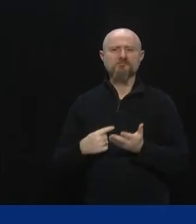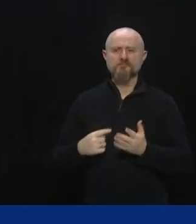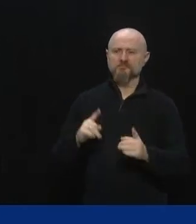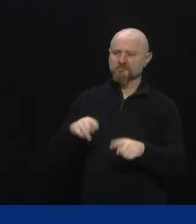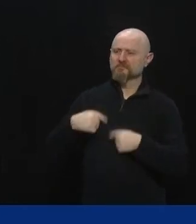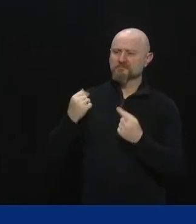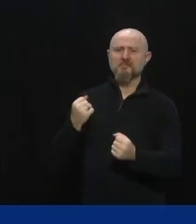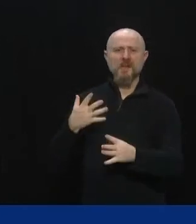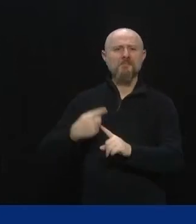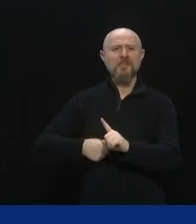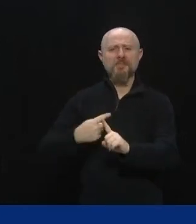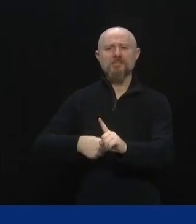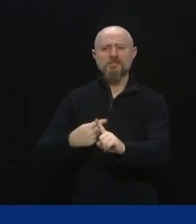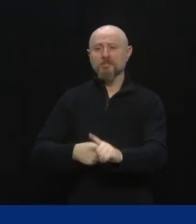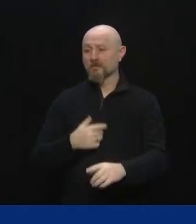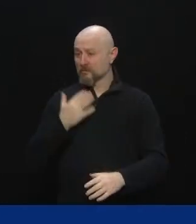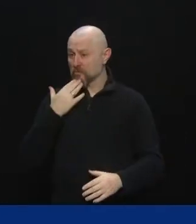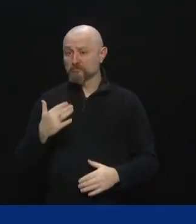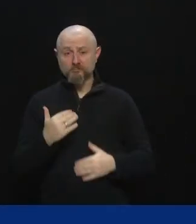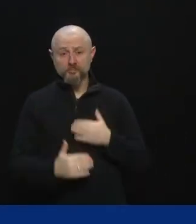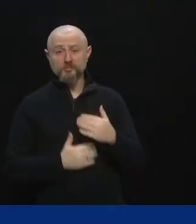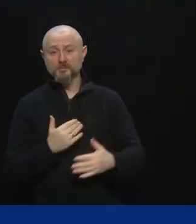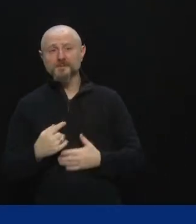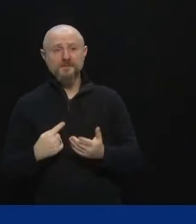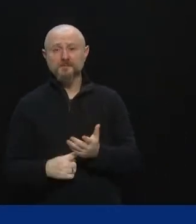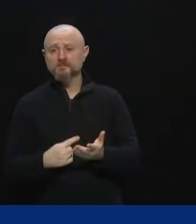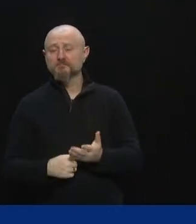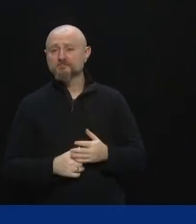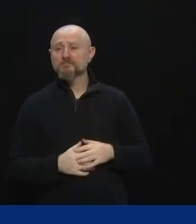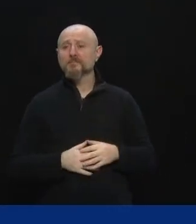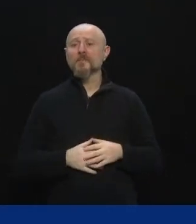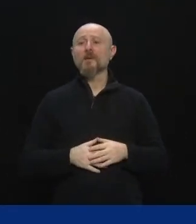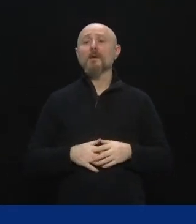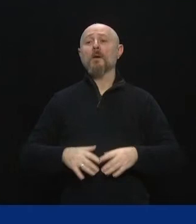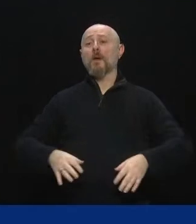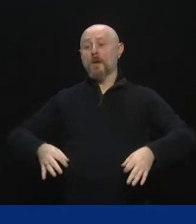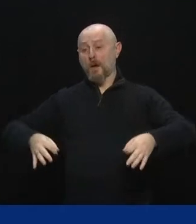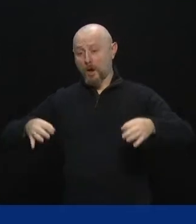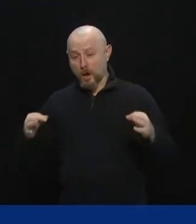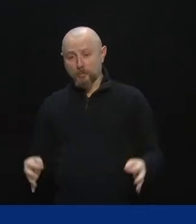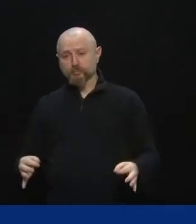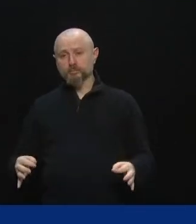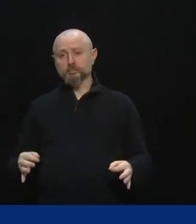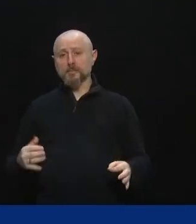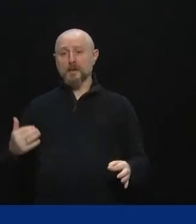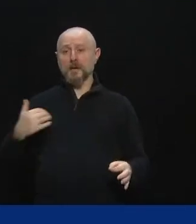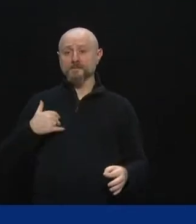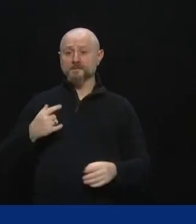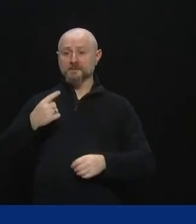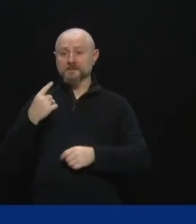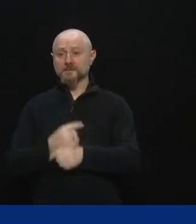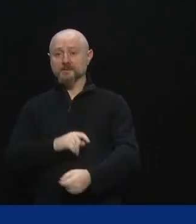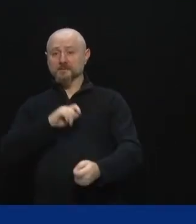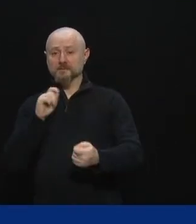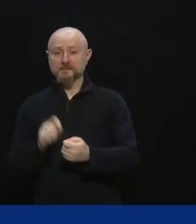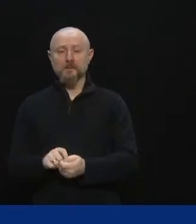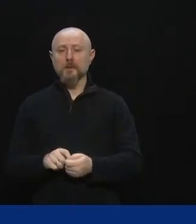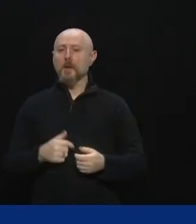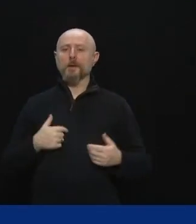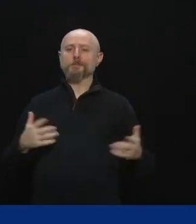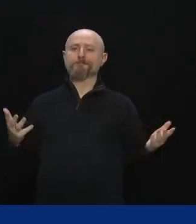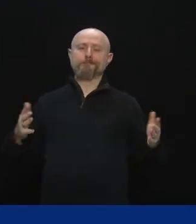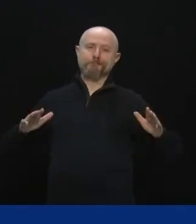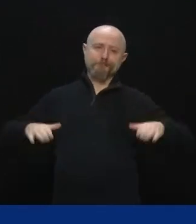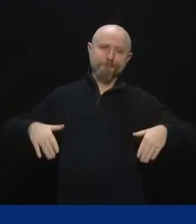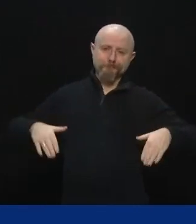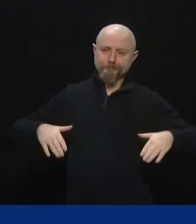very positive, and there is not a date certain other than the next few months where it has to be completed, but I like